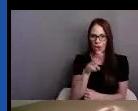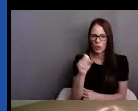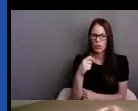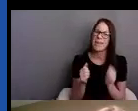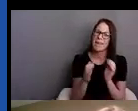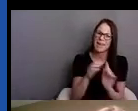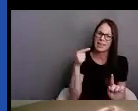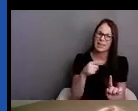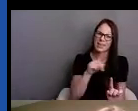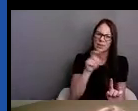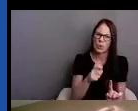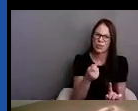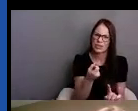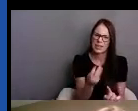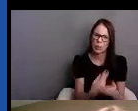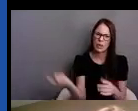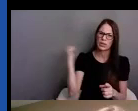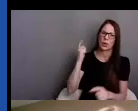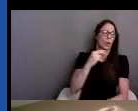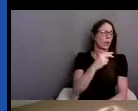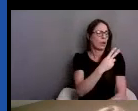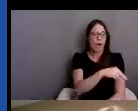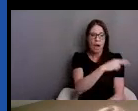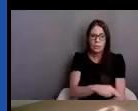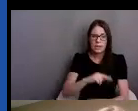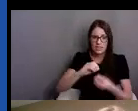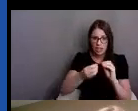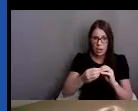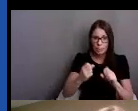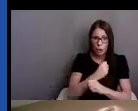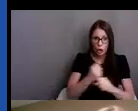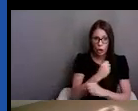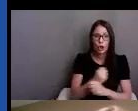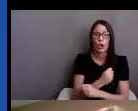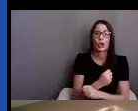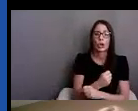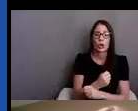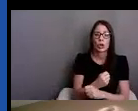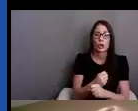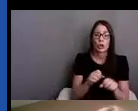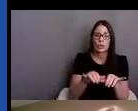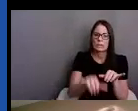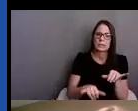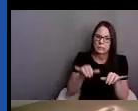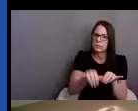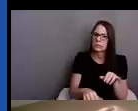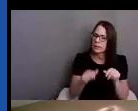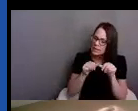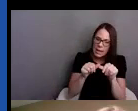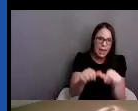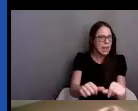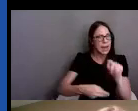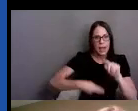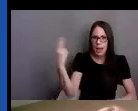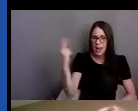and the numbers, the hospitalization numbers have really stayed stubbornly high, and they really have not gone down